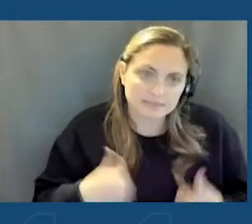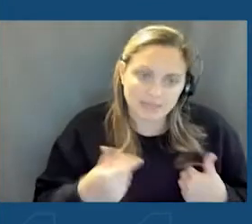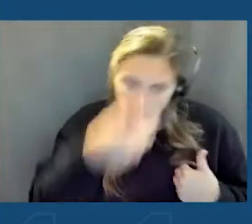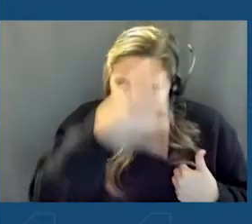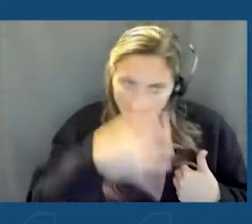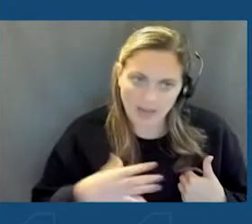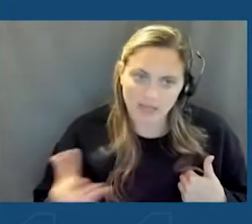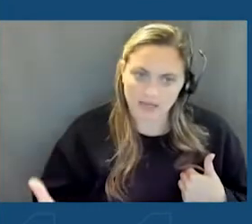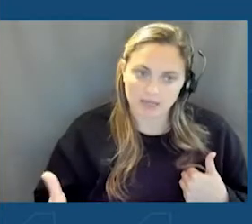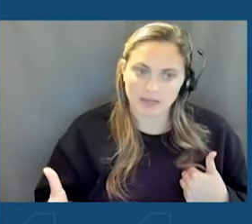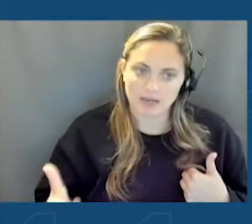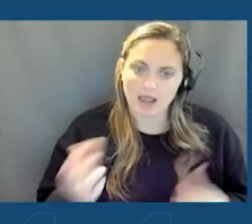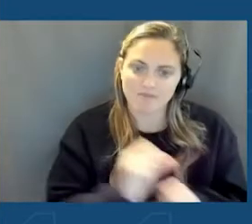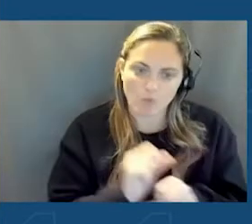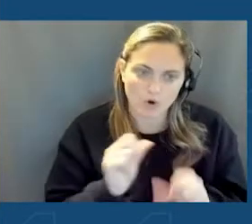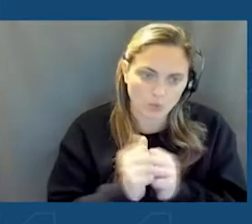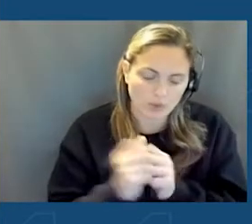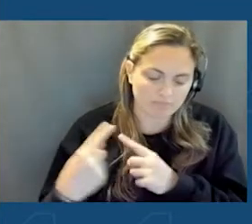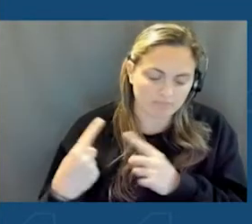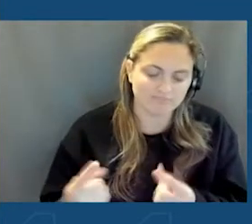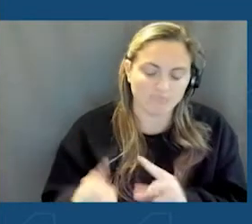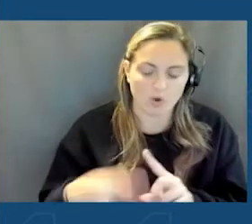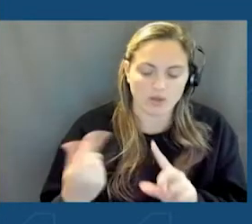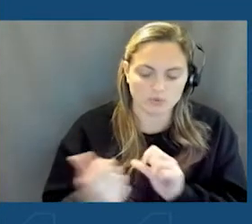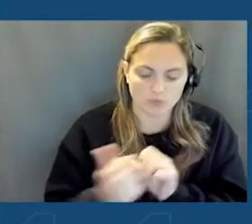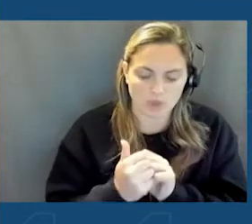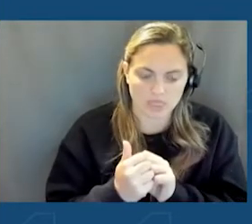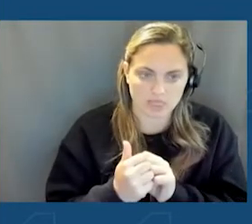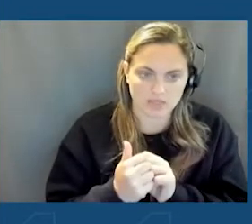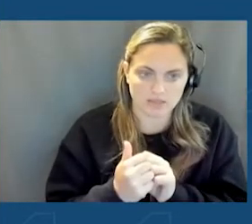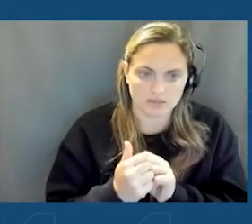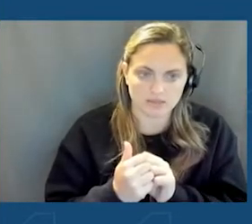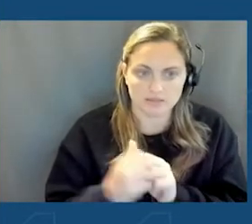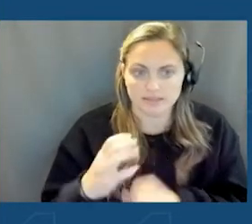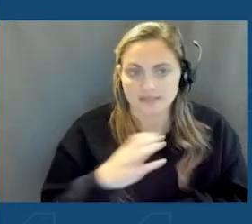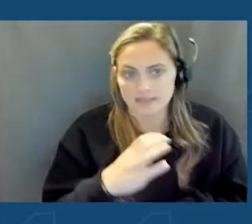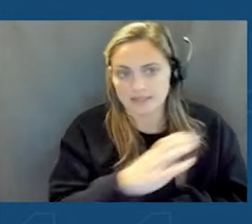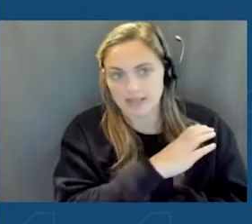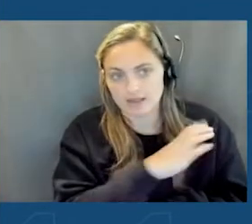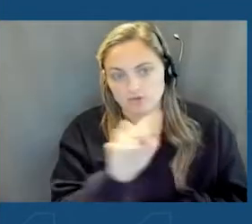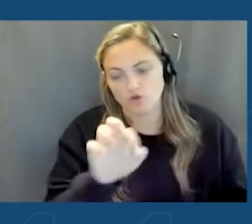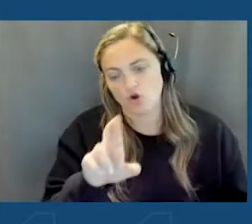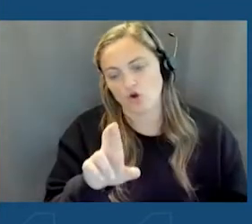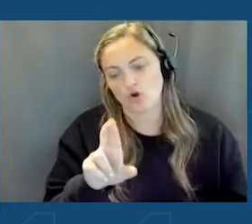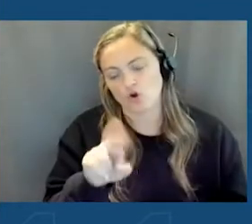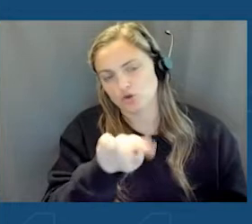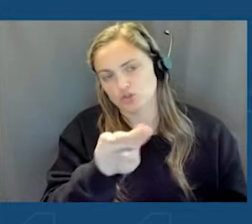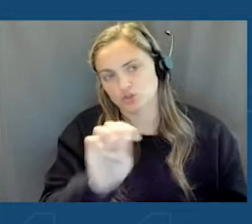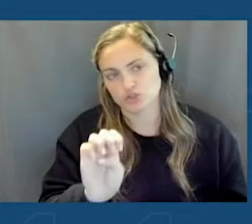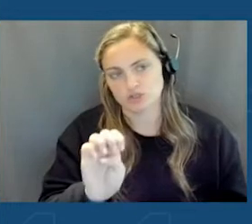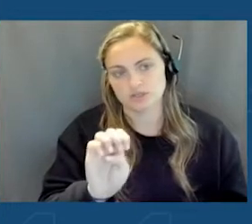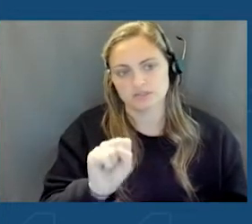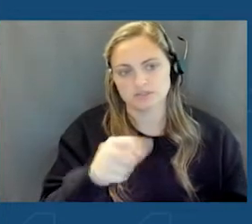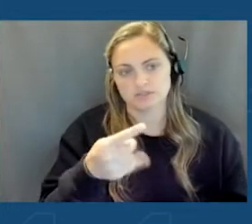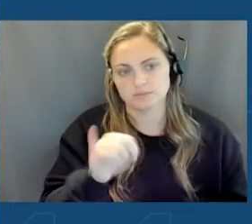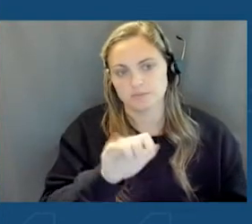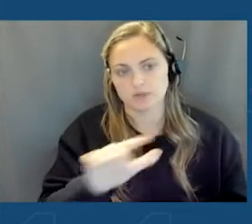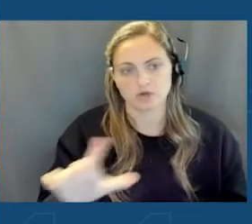whom I've worked with when he was with Councilman Archie Spigner. That's Senator Leroy